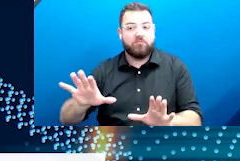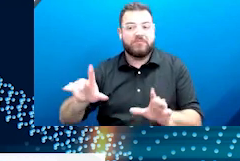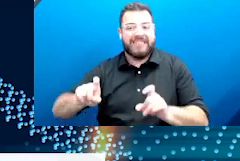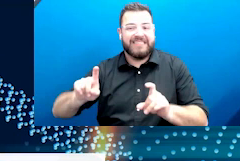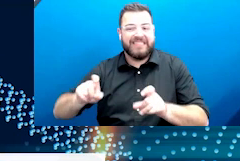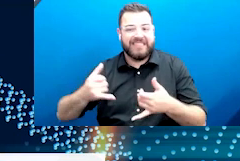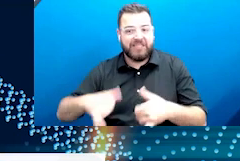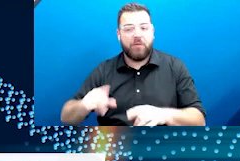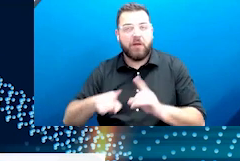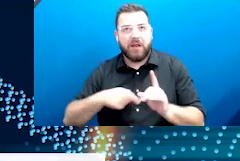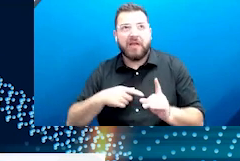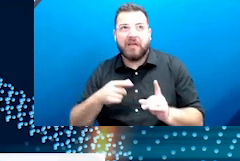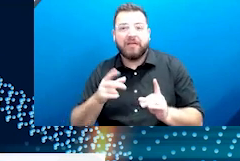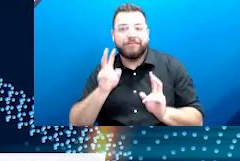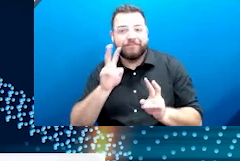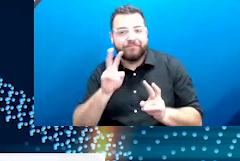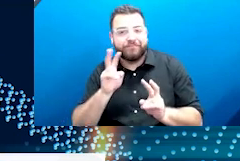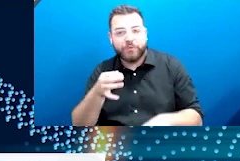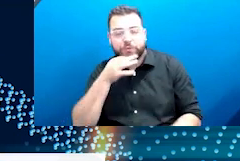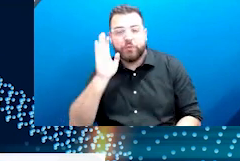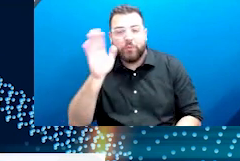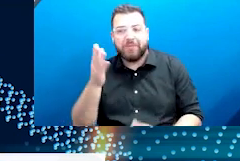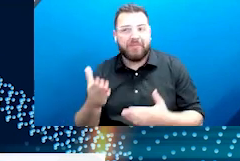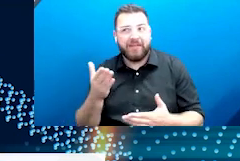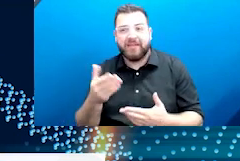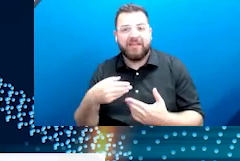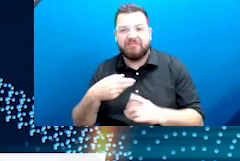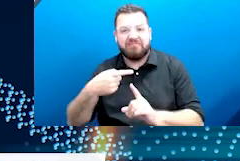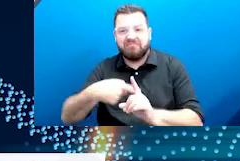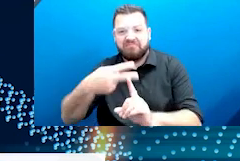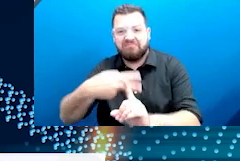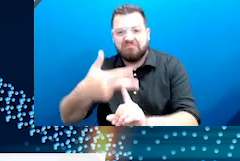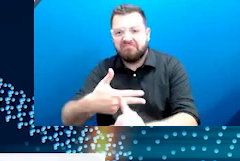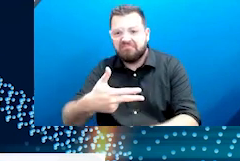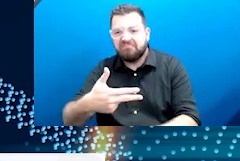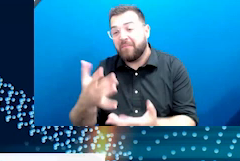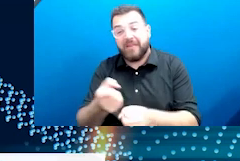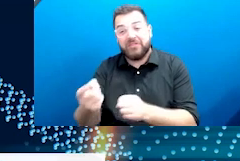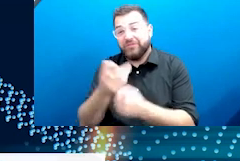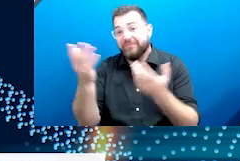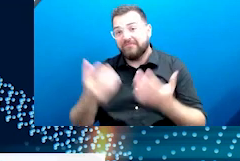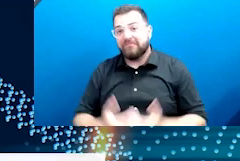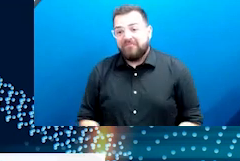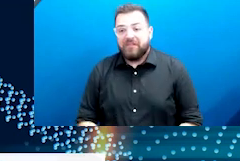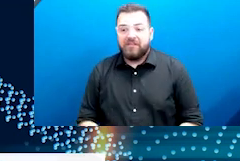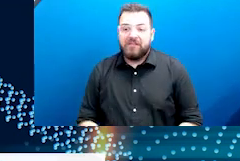that it probably will be within, the next couple months or by next year.